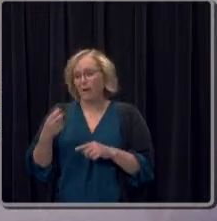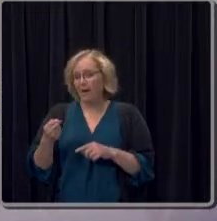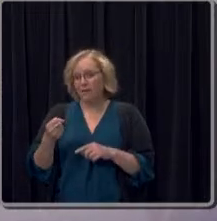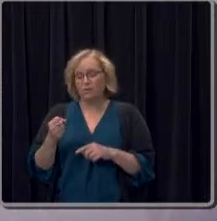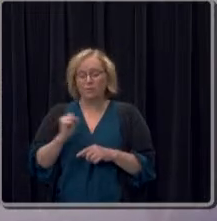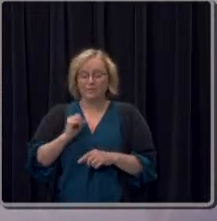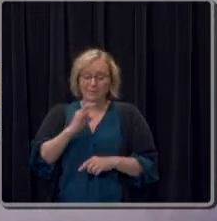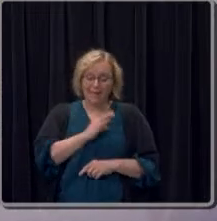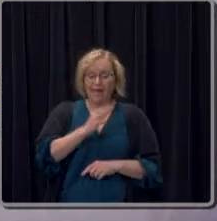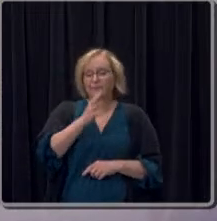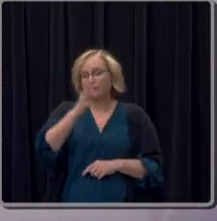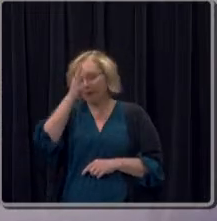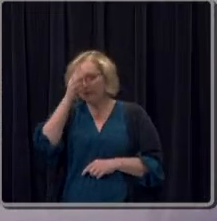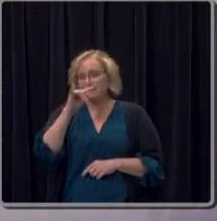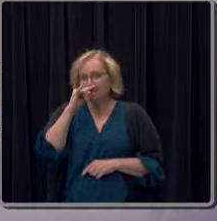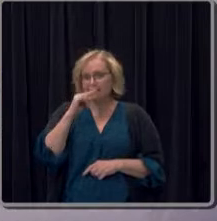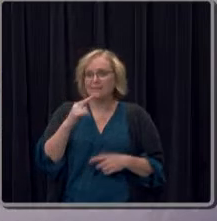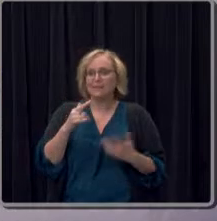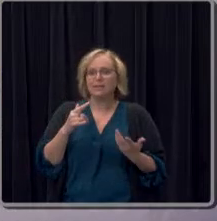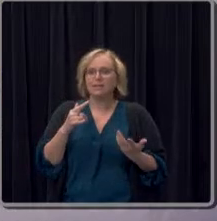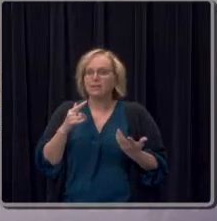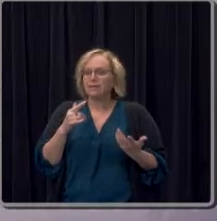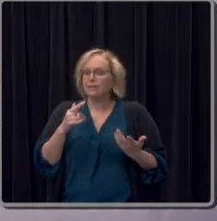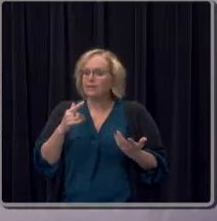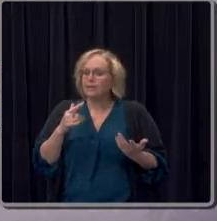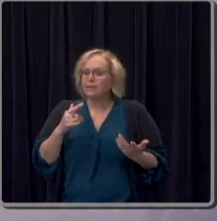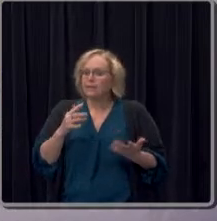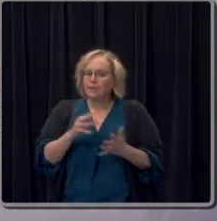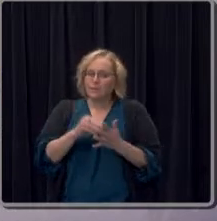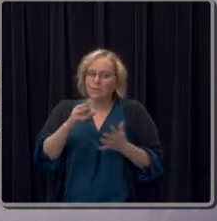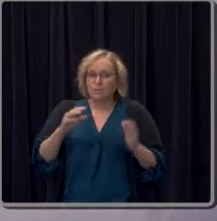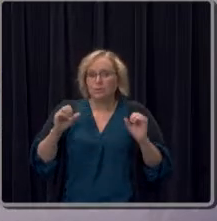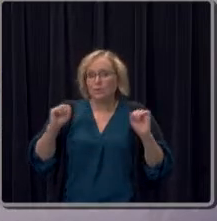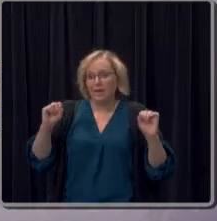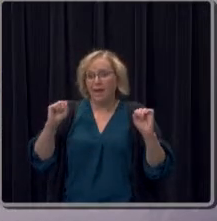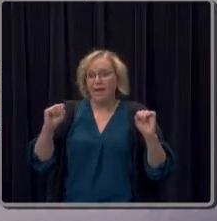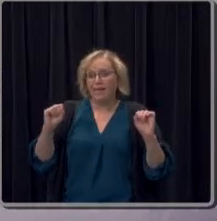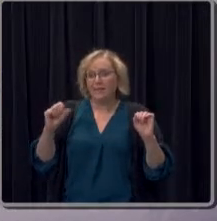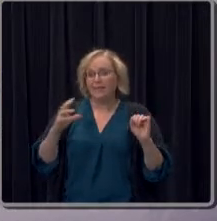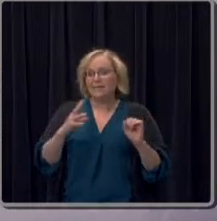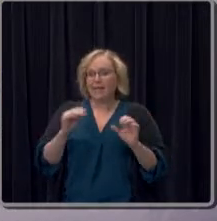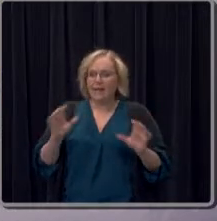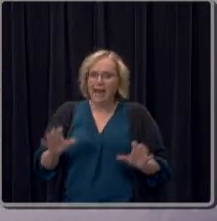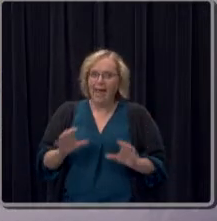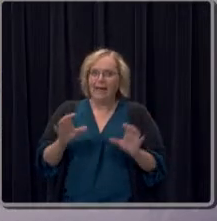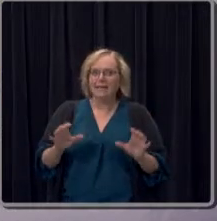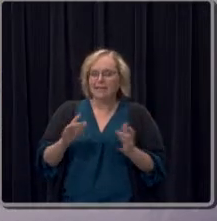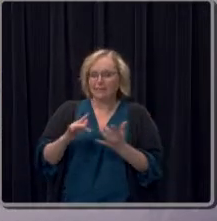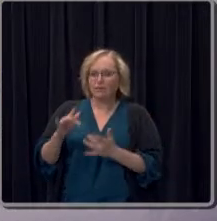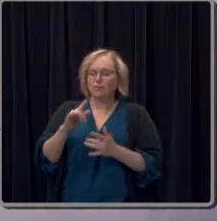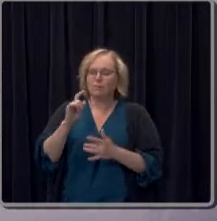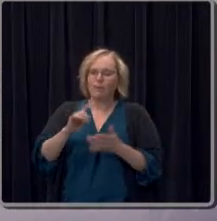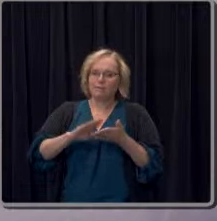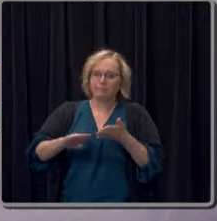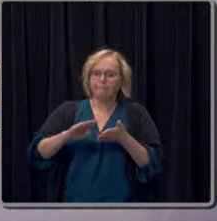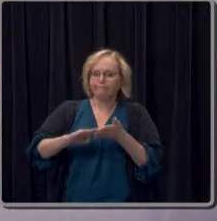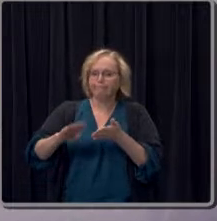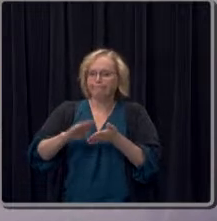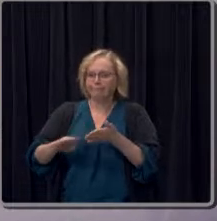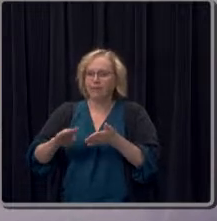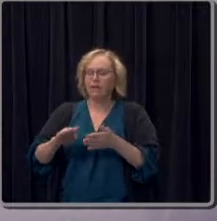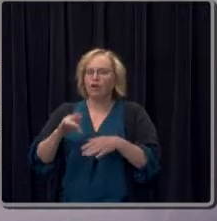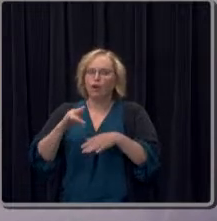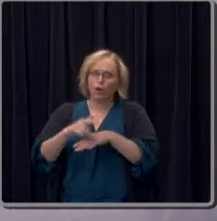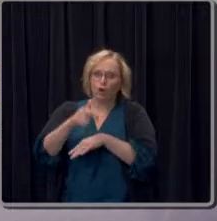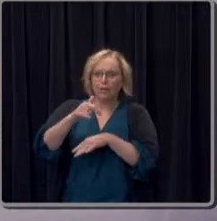school parents, high school kids, you know, our student athletes and activity trips have to get out of class so much earlier than when their